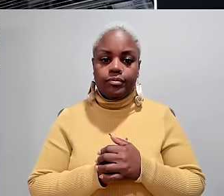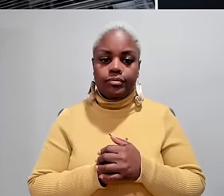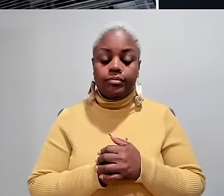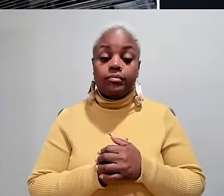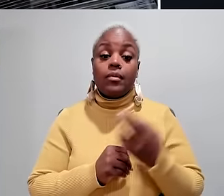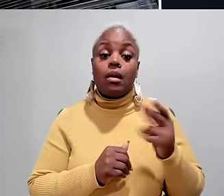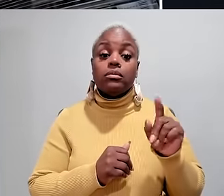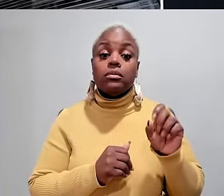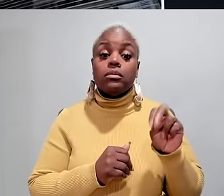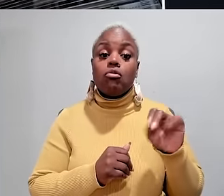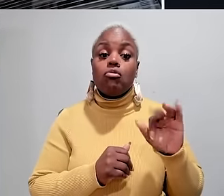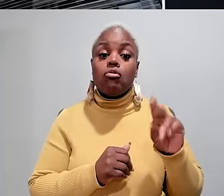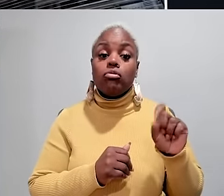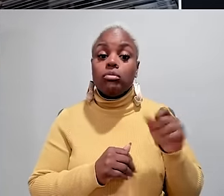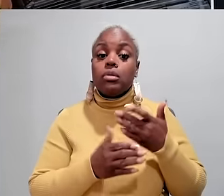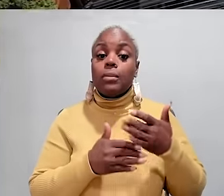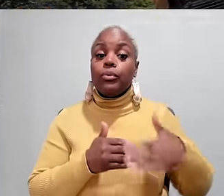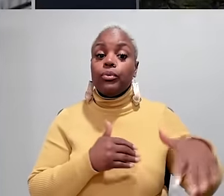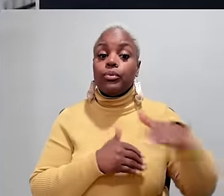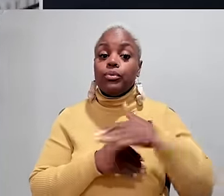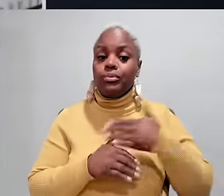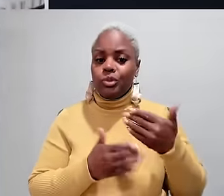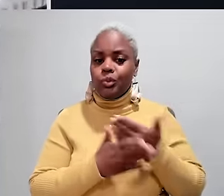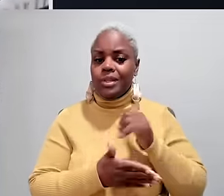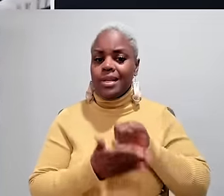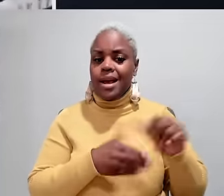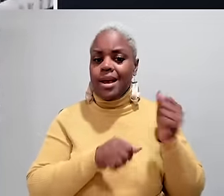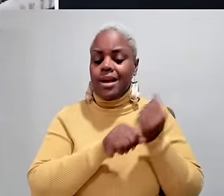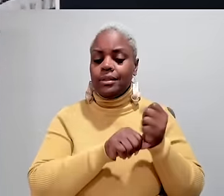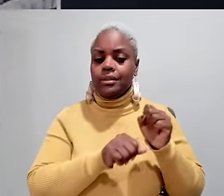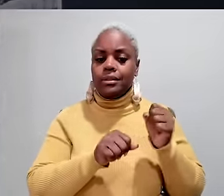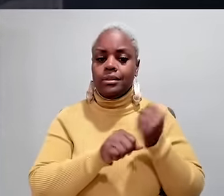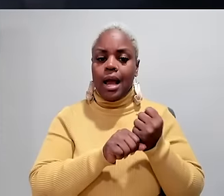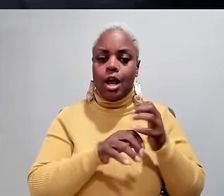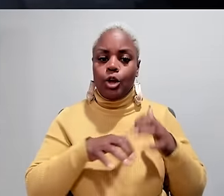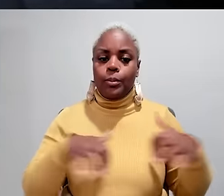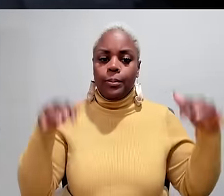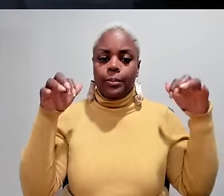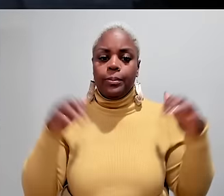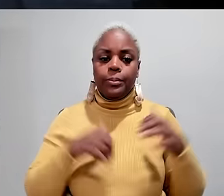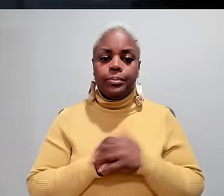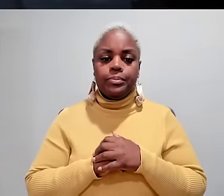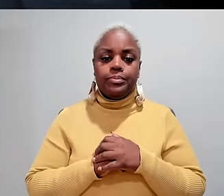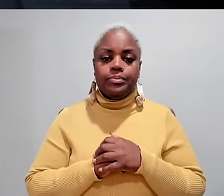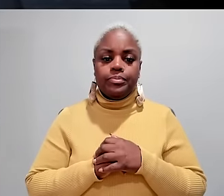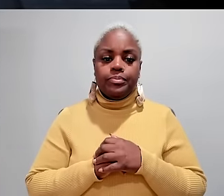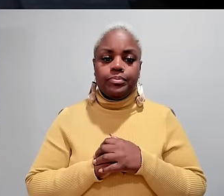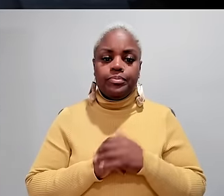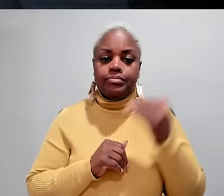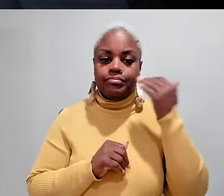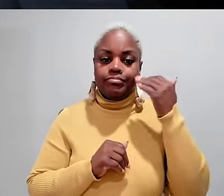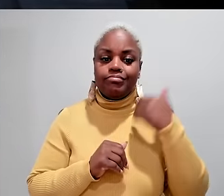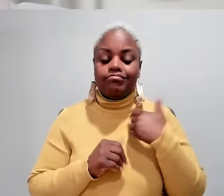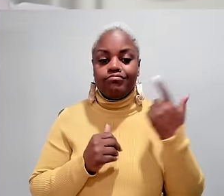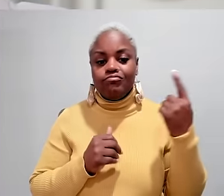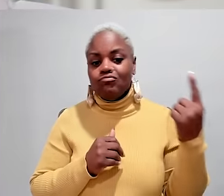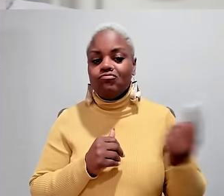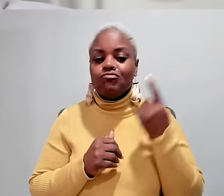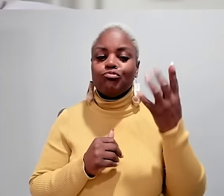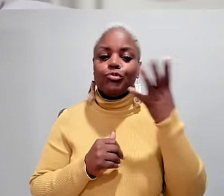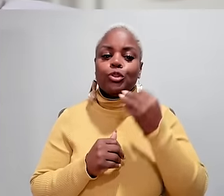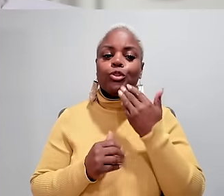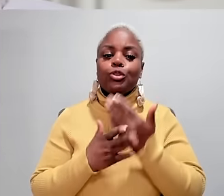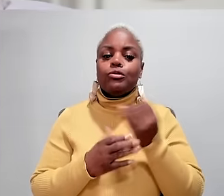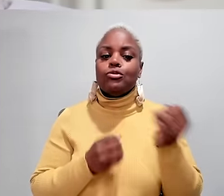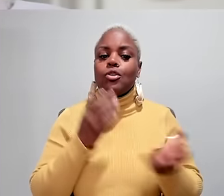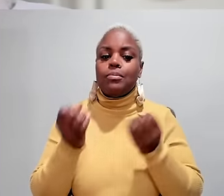from the Hudson Yards neighborhood to the new Yankee Stadium and the World Trade Center. I have always